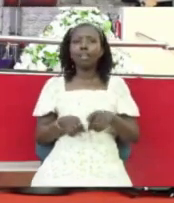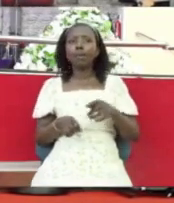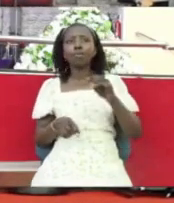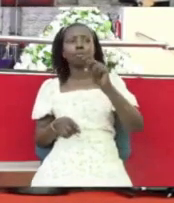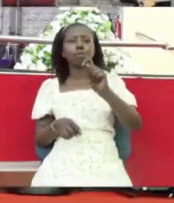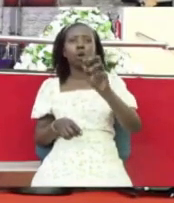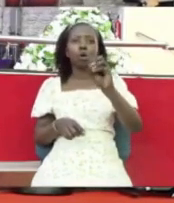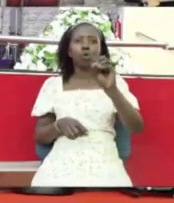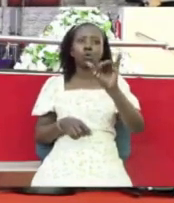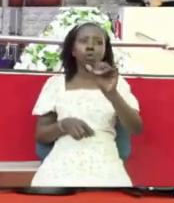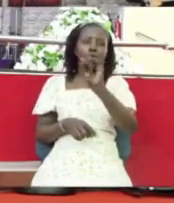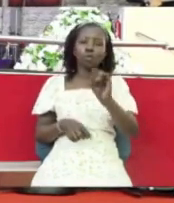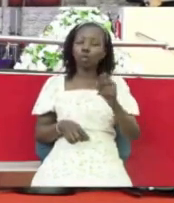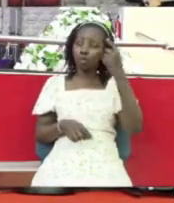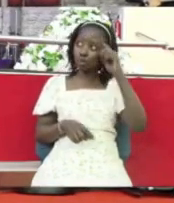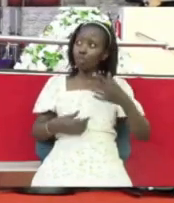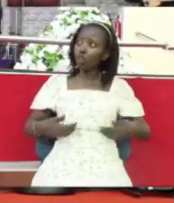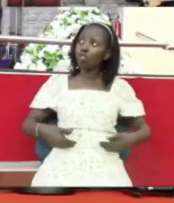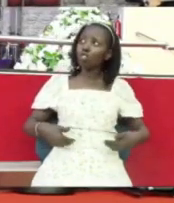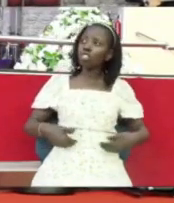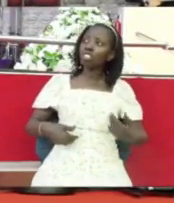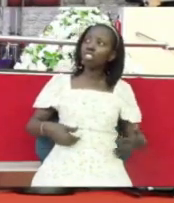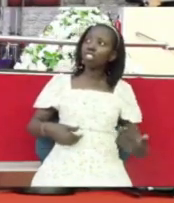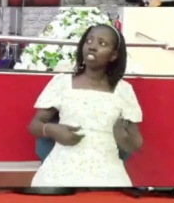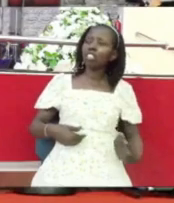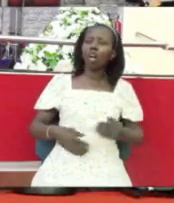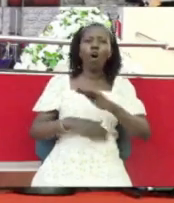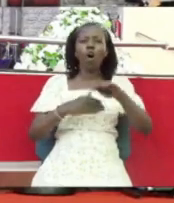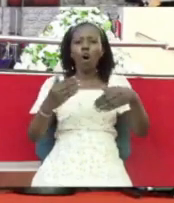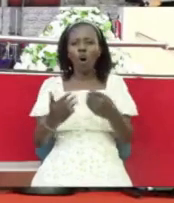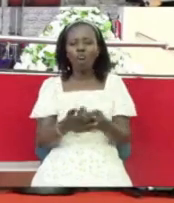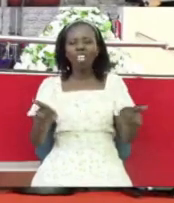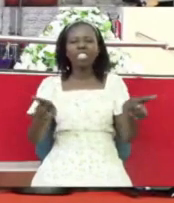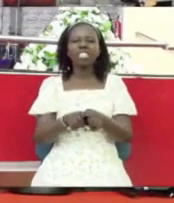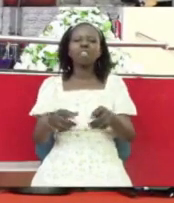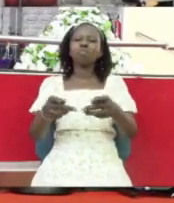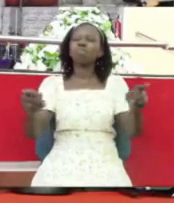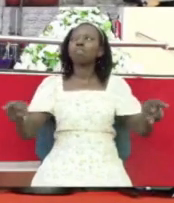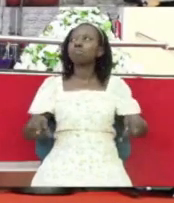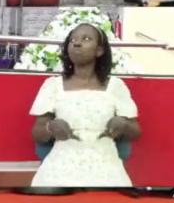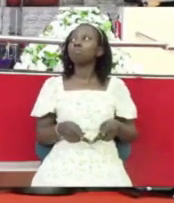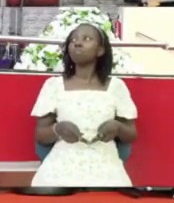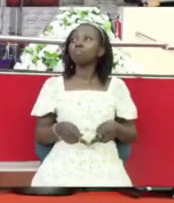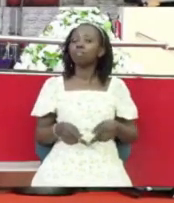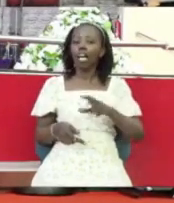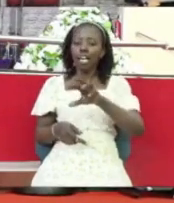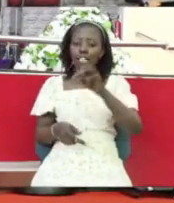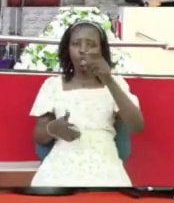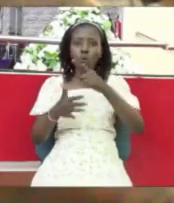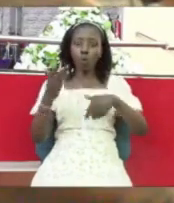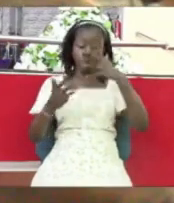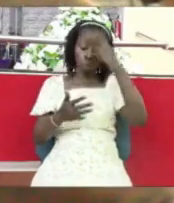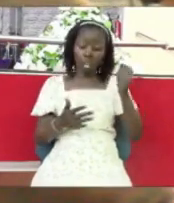kids. Kuna vitu vya kucheza vya watoto. All of them in one pot. Kila kitu kimewekwa pamoja. Take what you want, pay 30 bob,